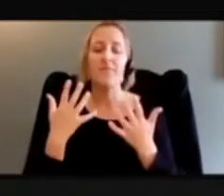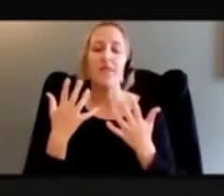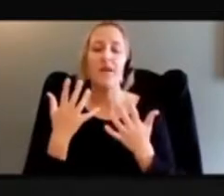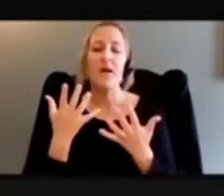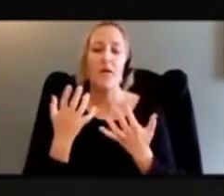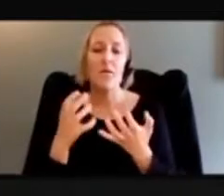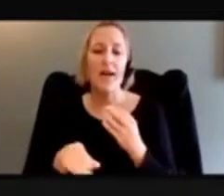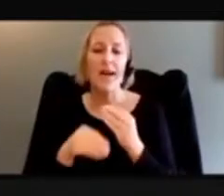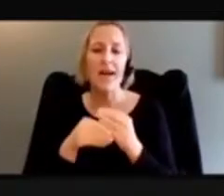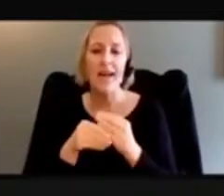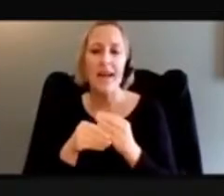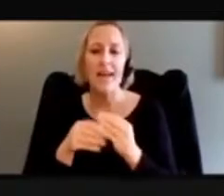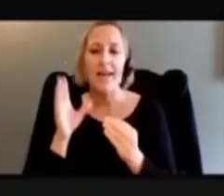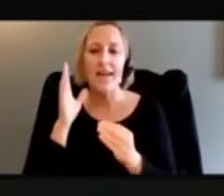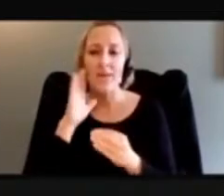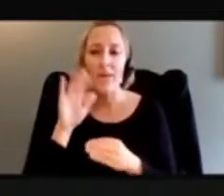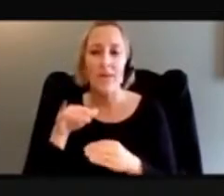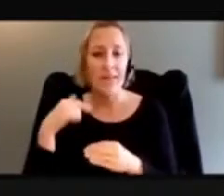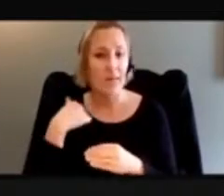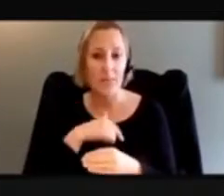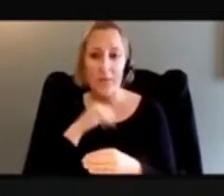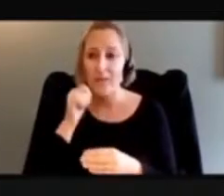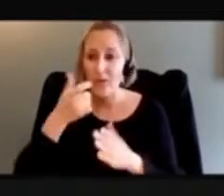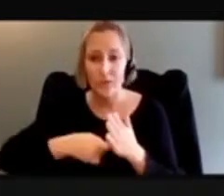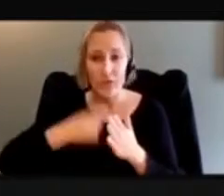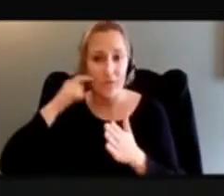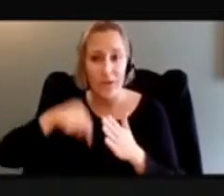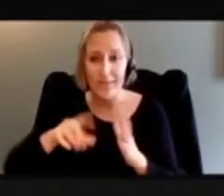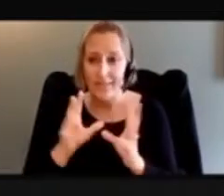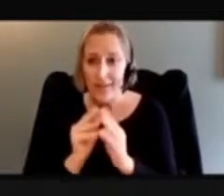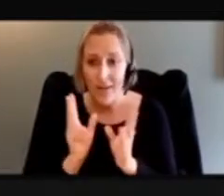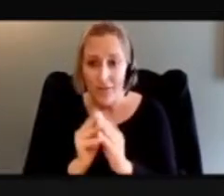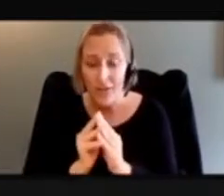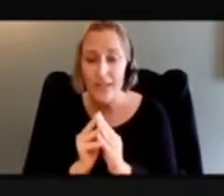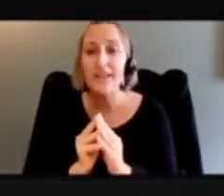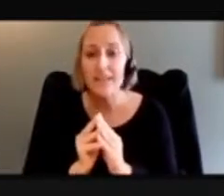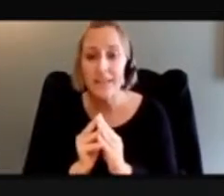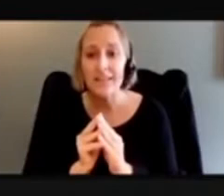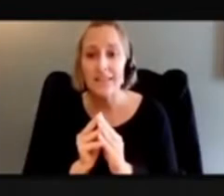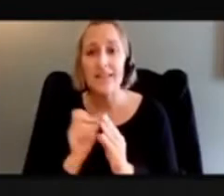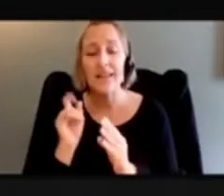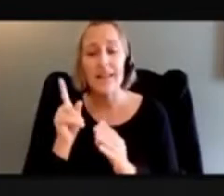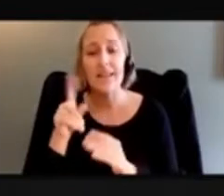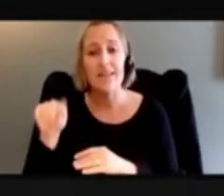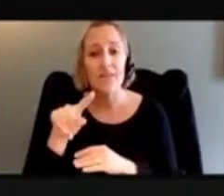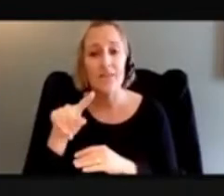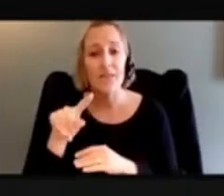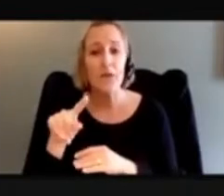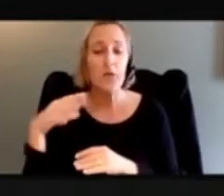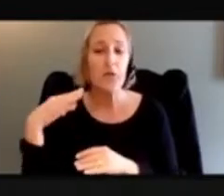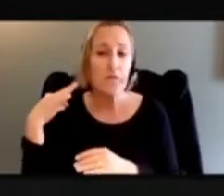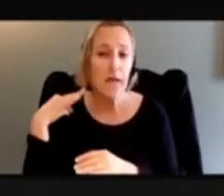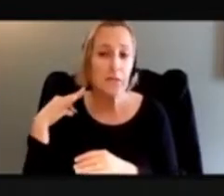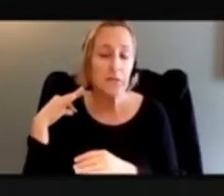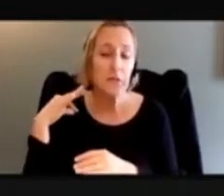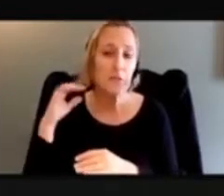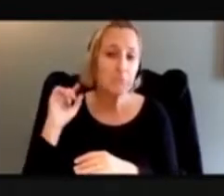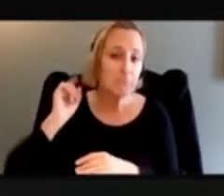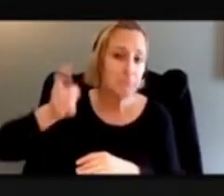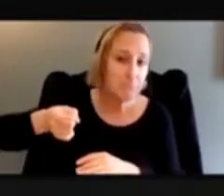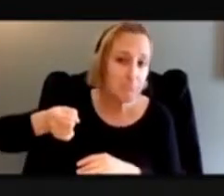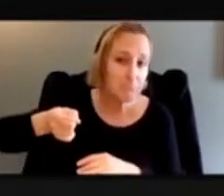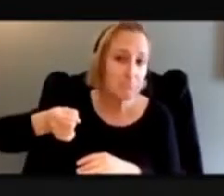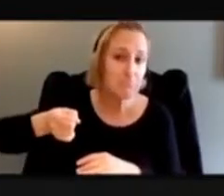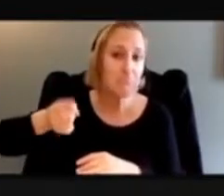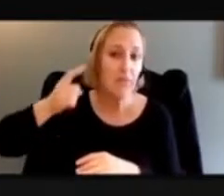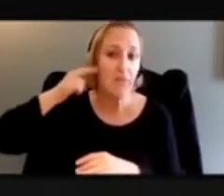you know, we did not charge tuition for this conference this year. For those of you who made a voluntary a donation to